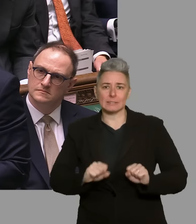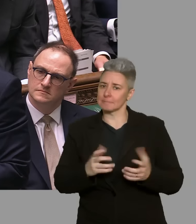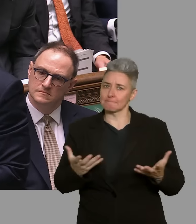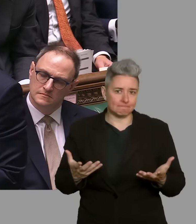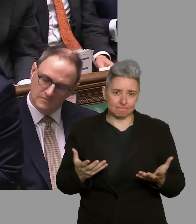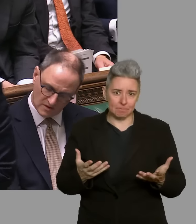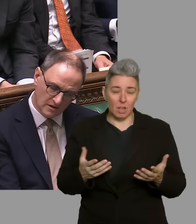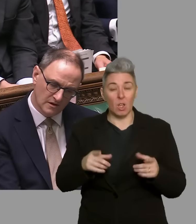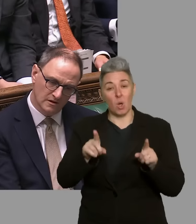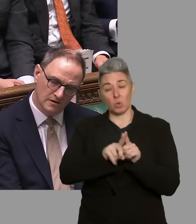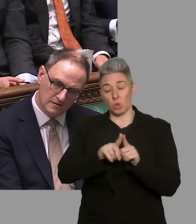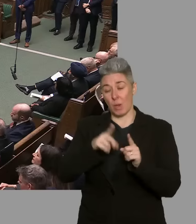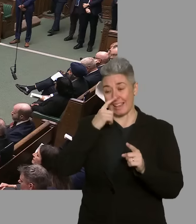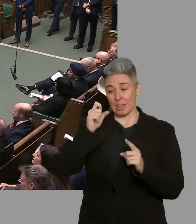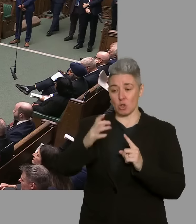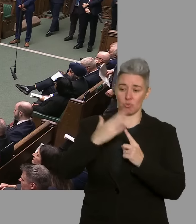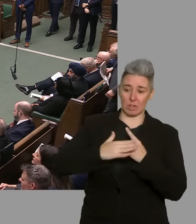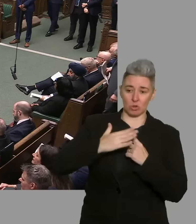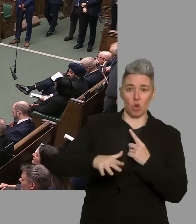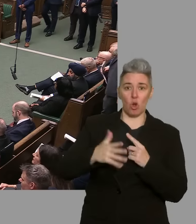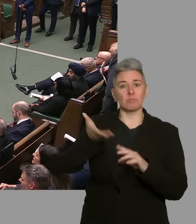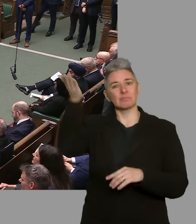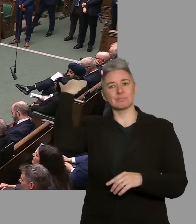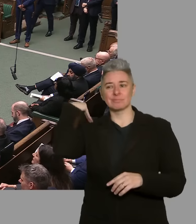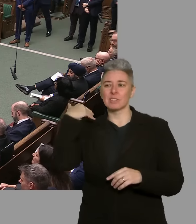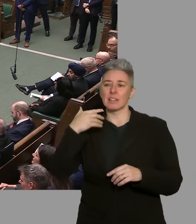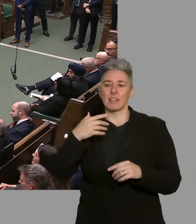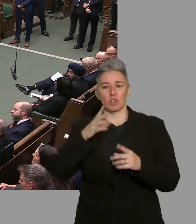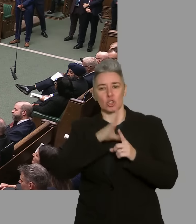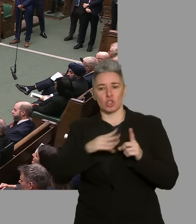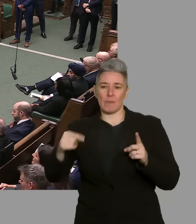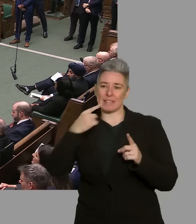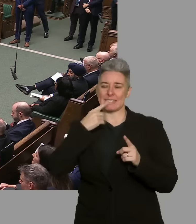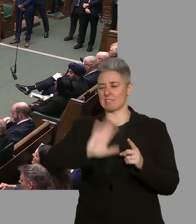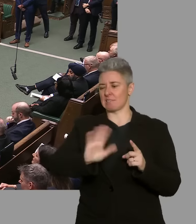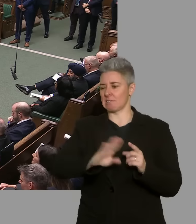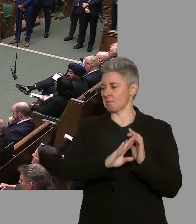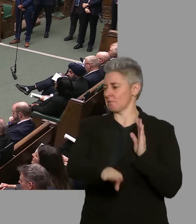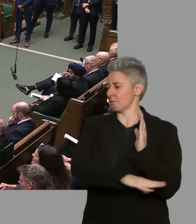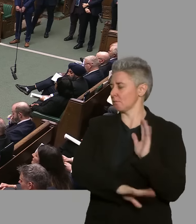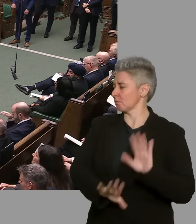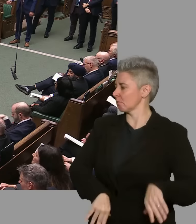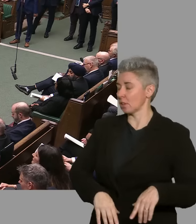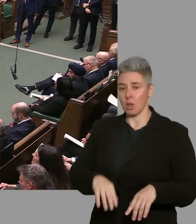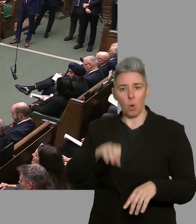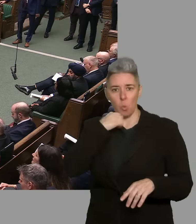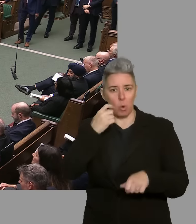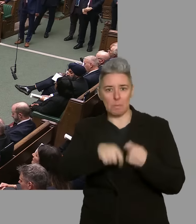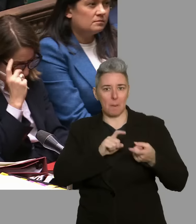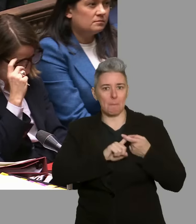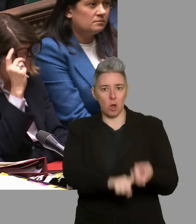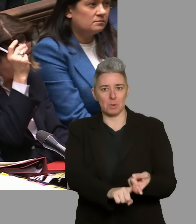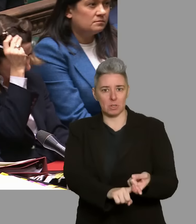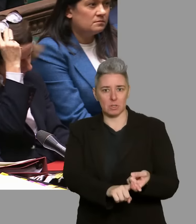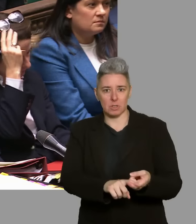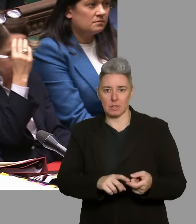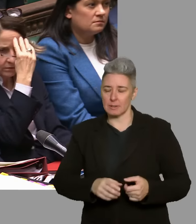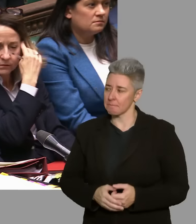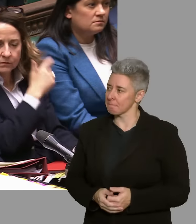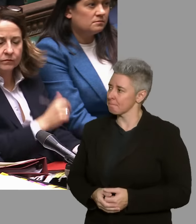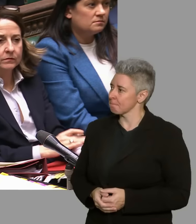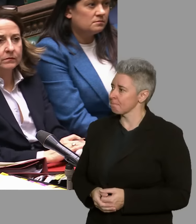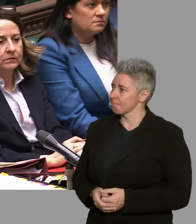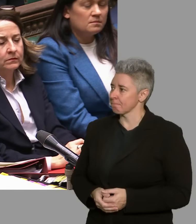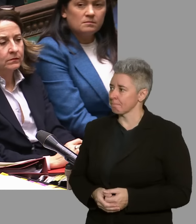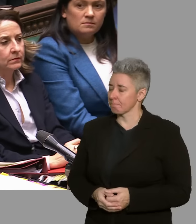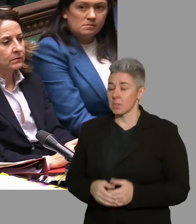under his government? Can I tell him that our starting point is that we must always make sure that every